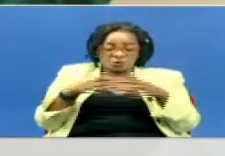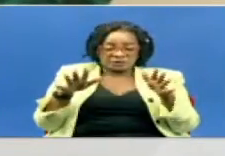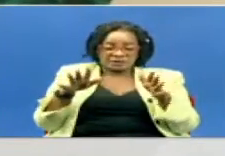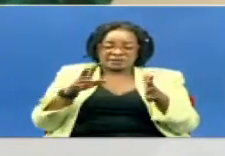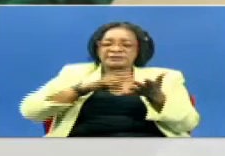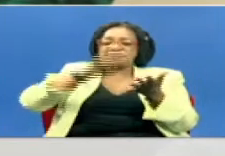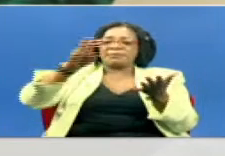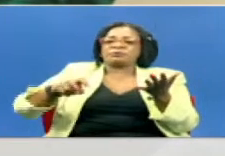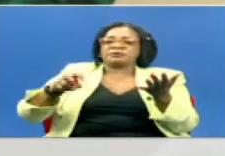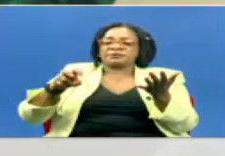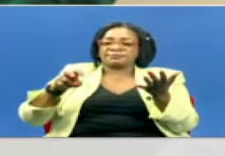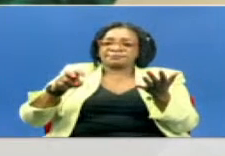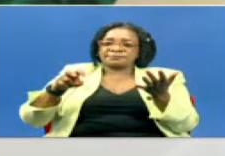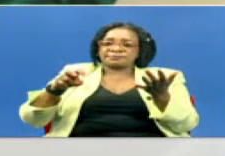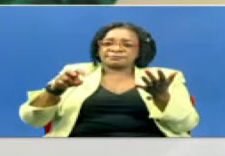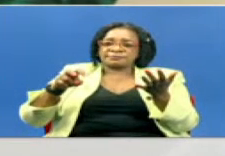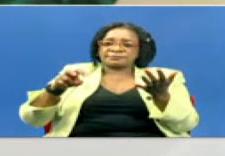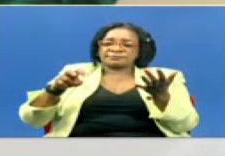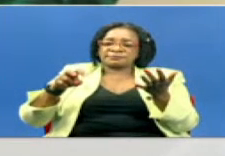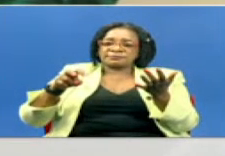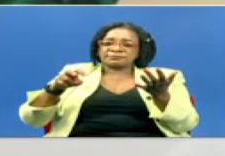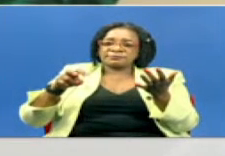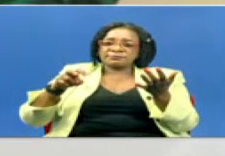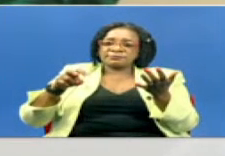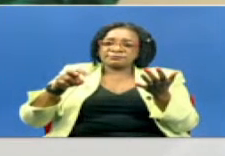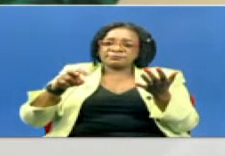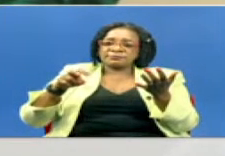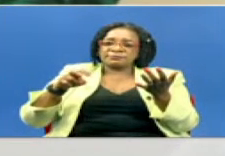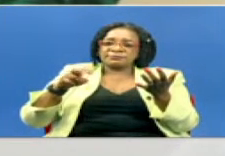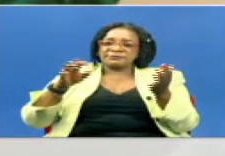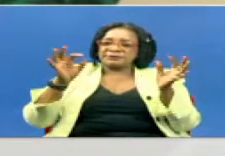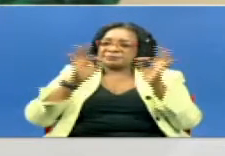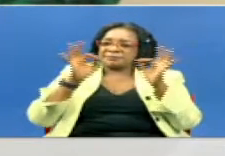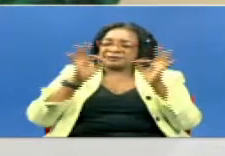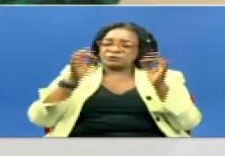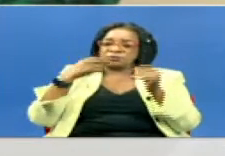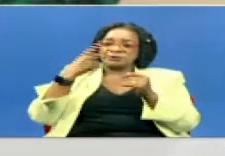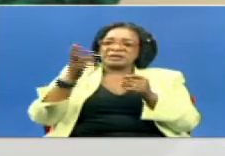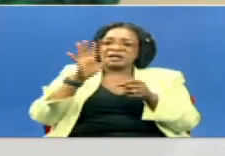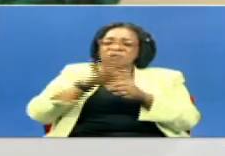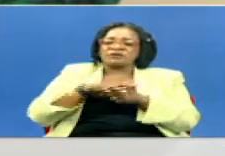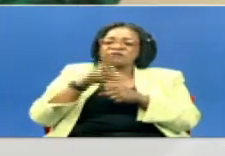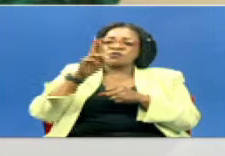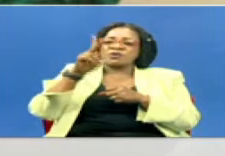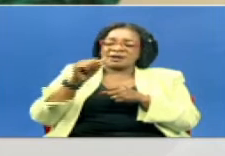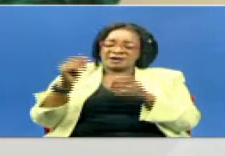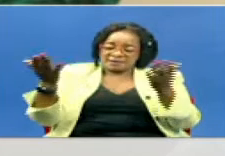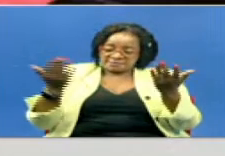out. And believe you me, don't be surprised to see a lot of UDA coming our way.